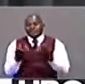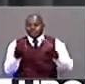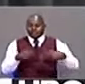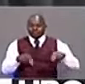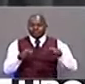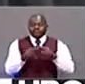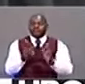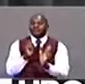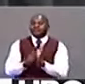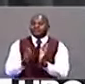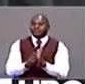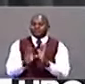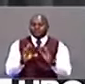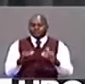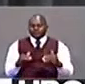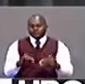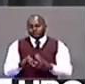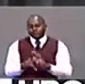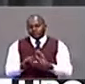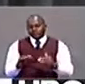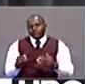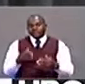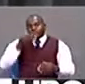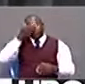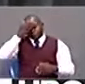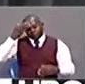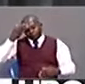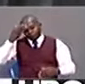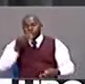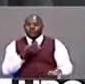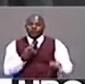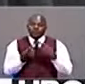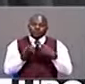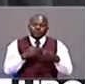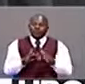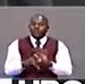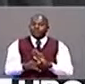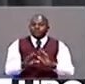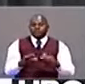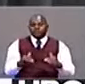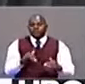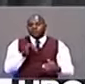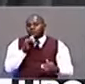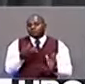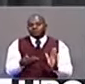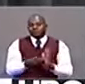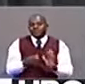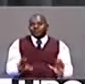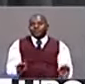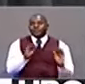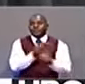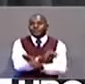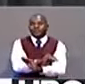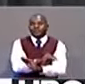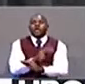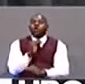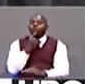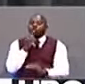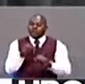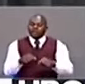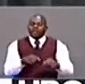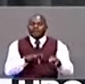which have been signed, if you forget to talk about them, if you do not provide for succession, who will